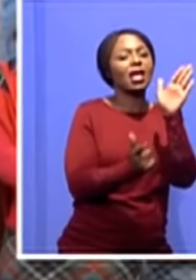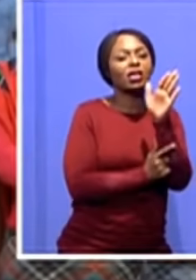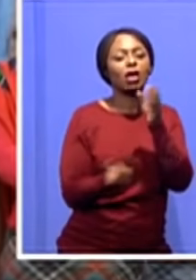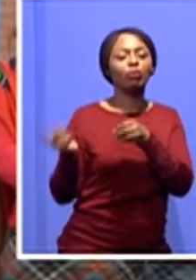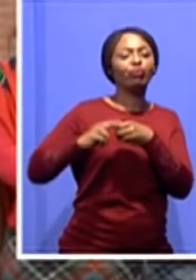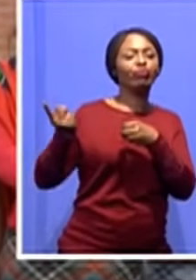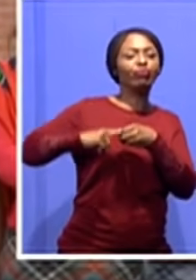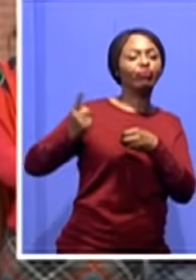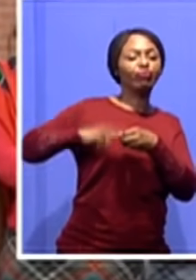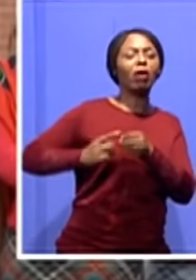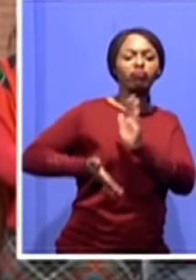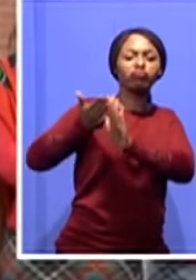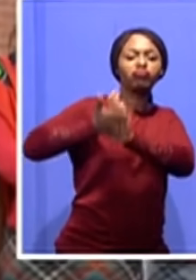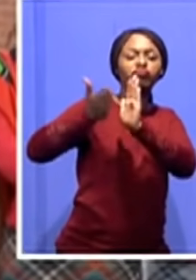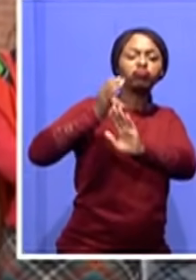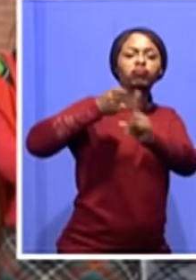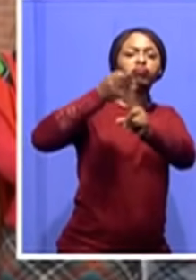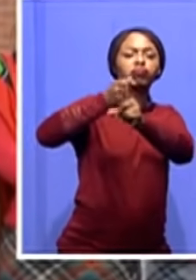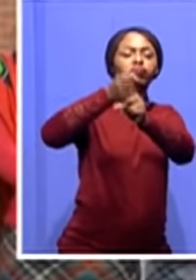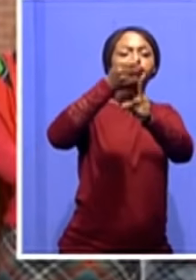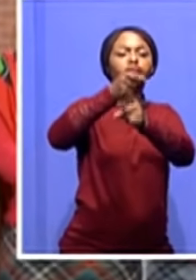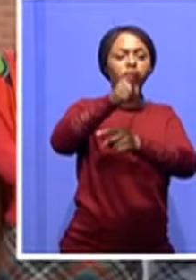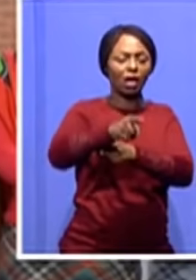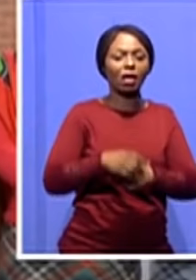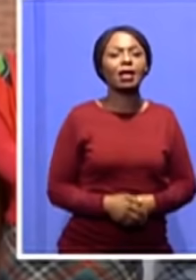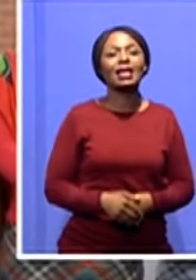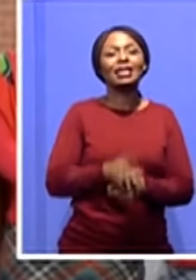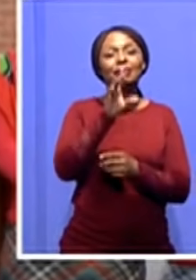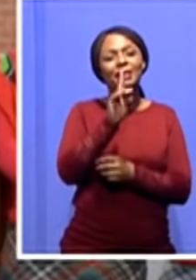running. We're going to do a lot of VD-based